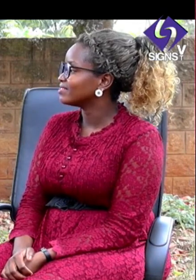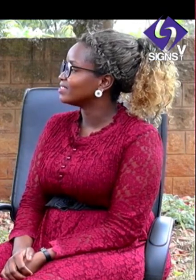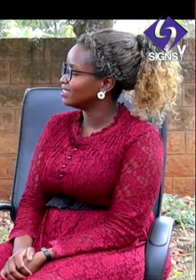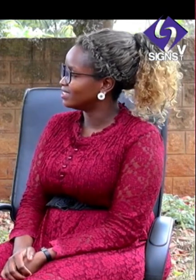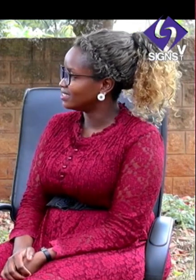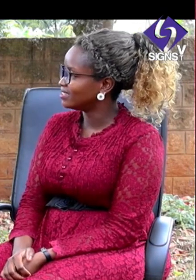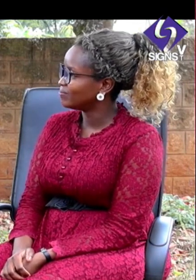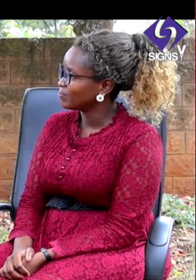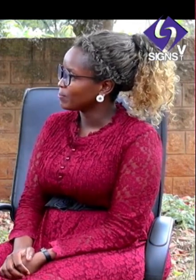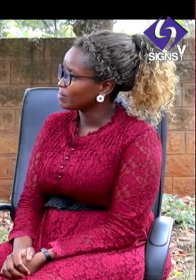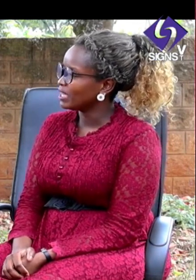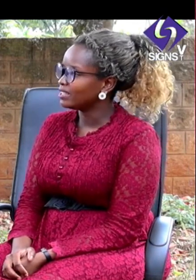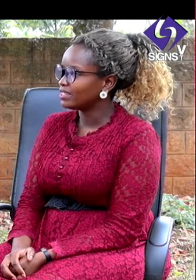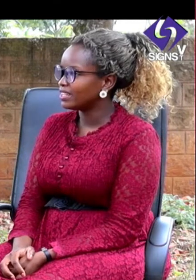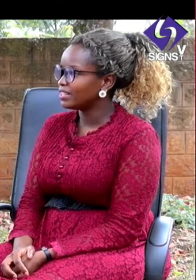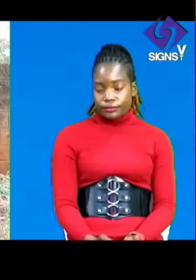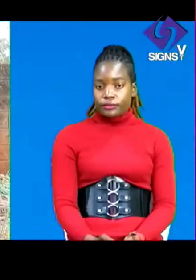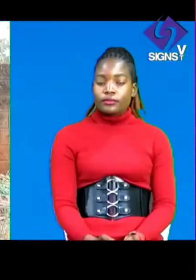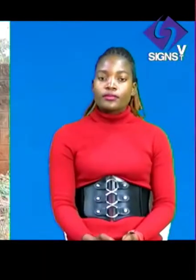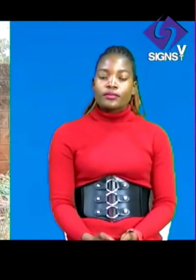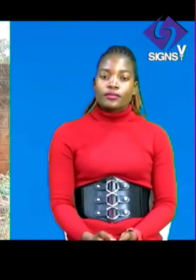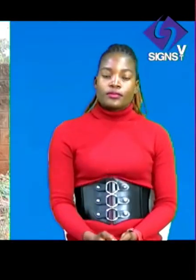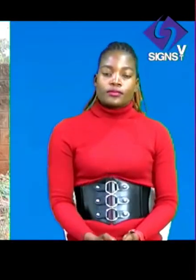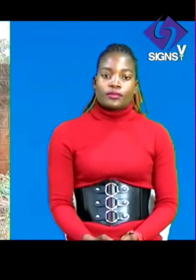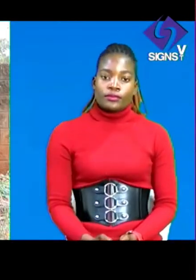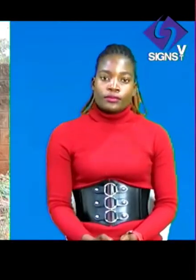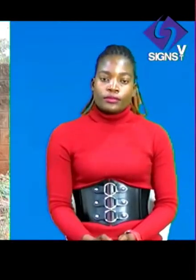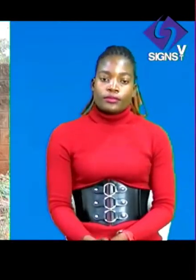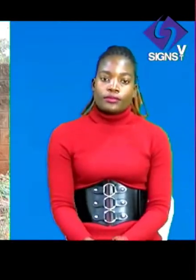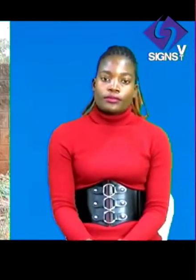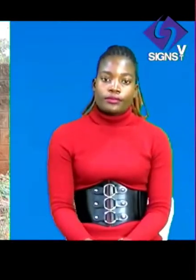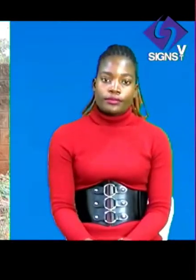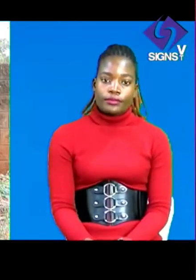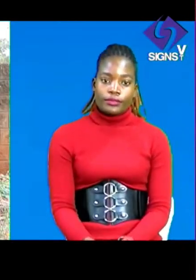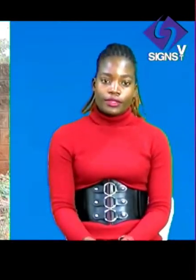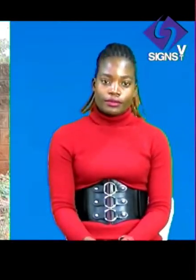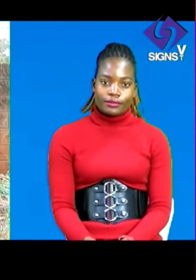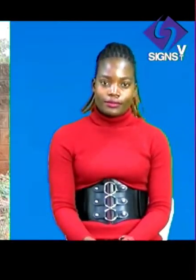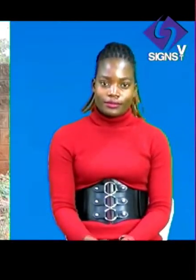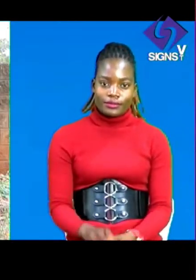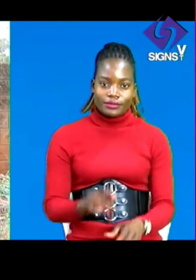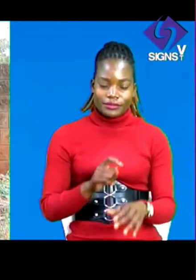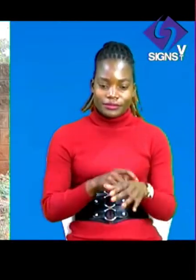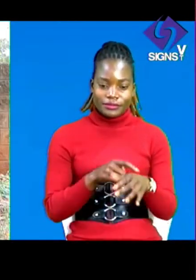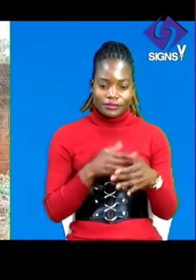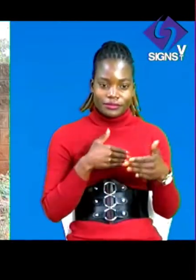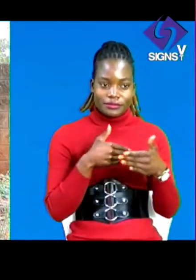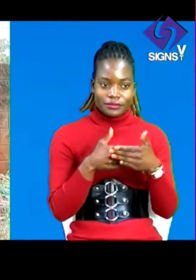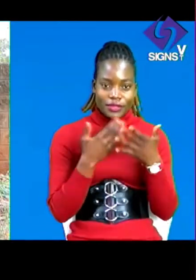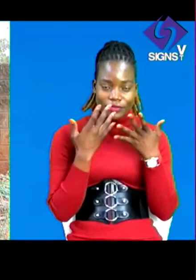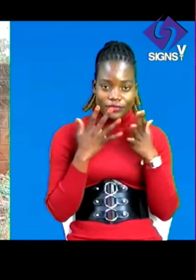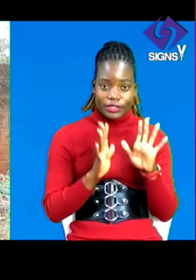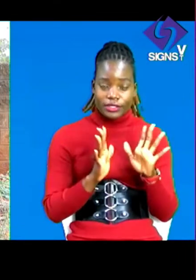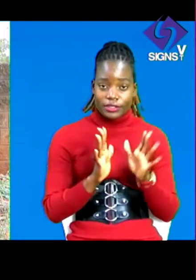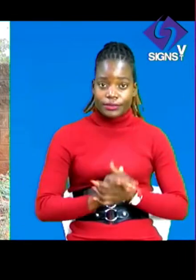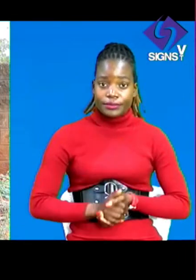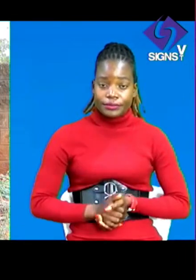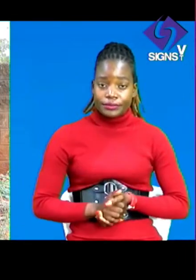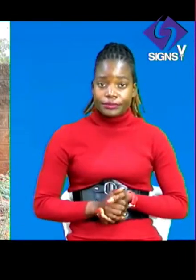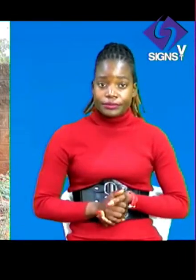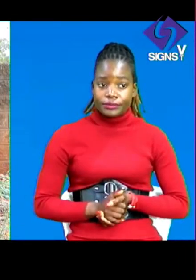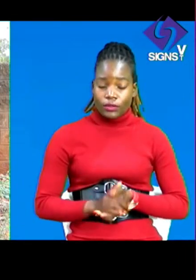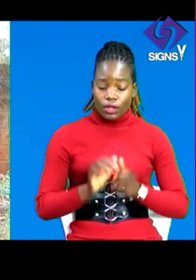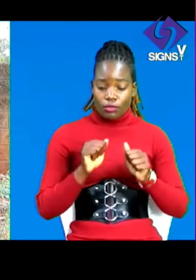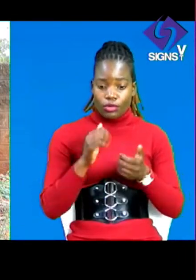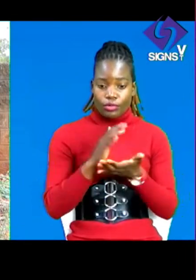themes. And as we near the end of this session, maybe you